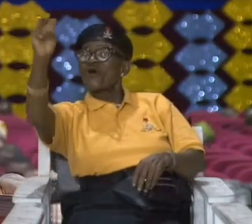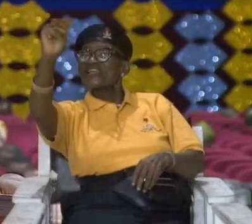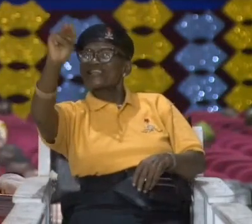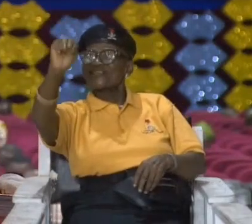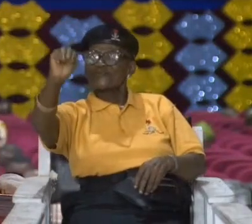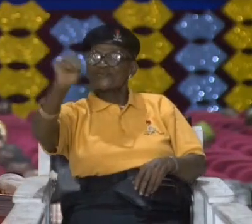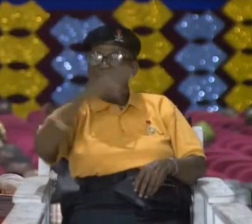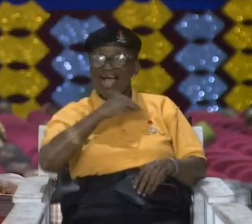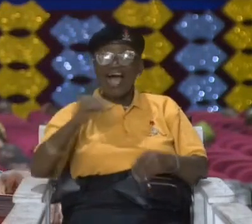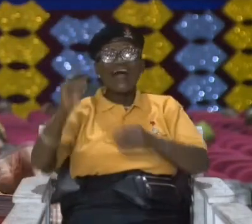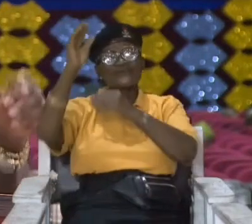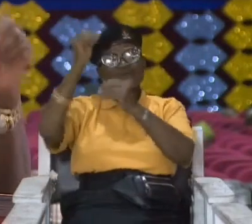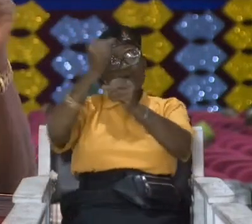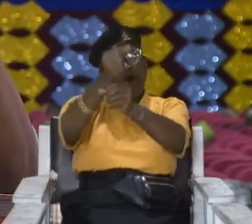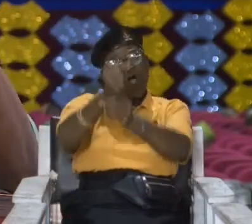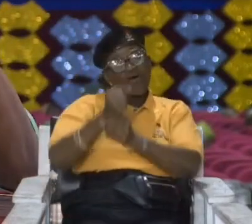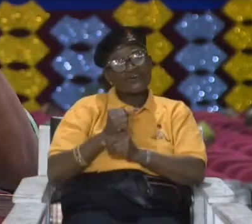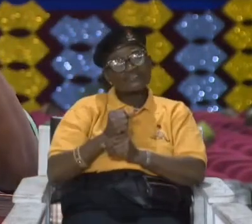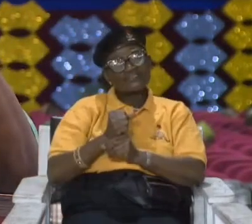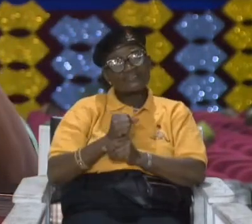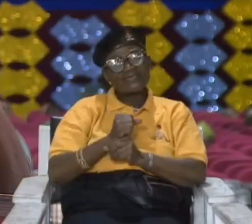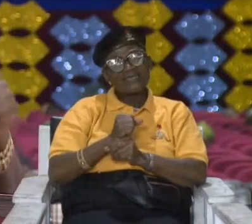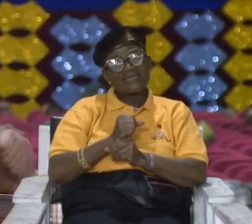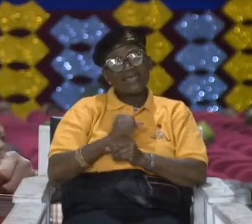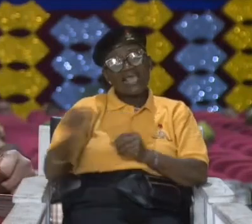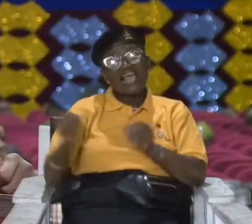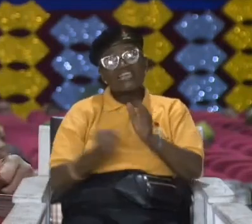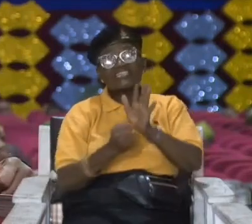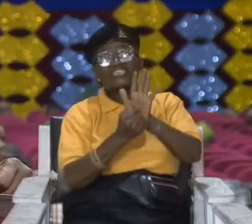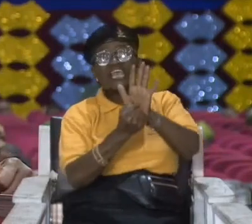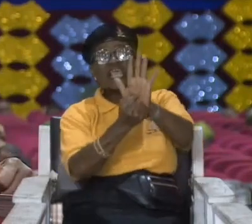and God, a symbol